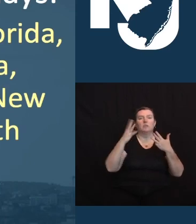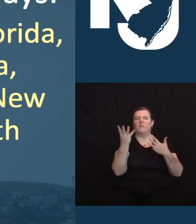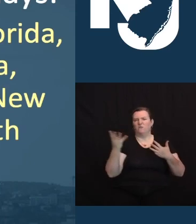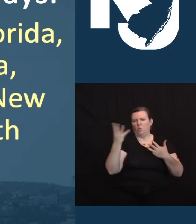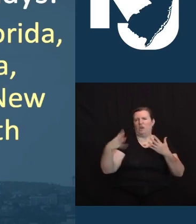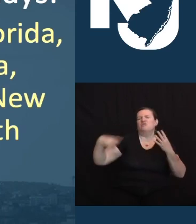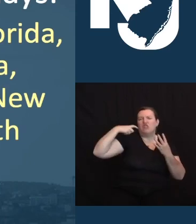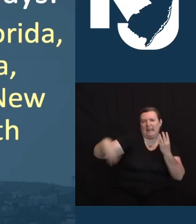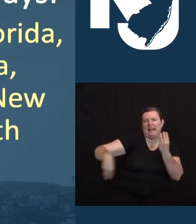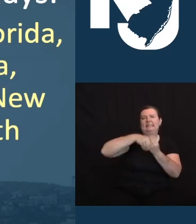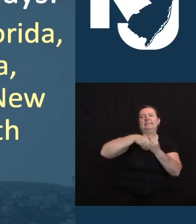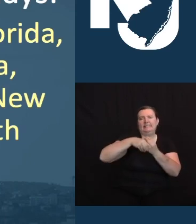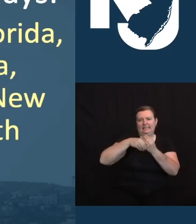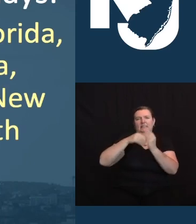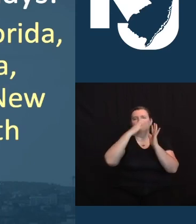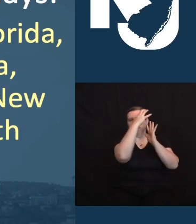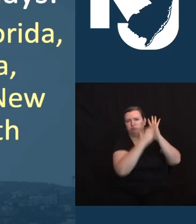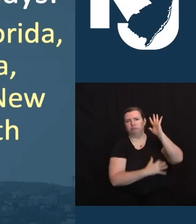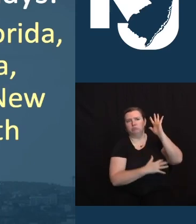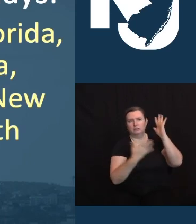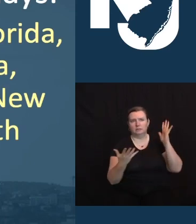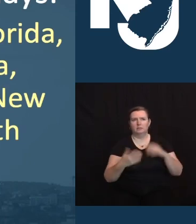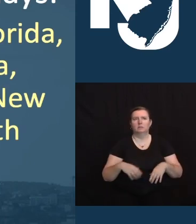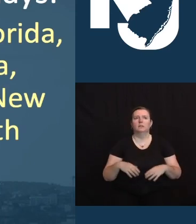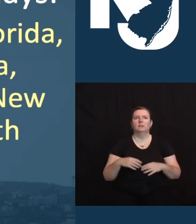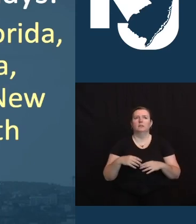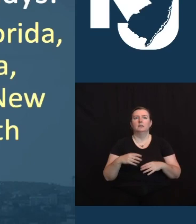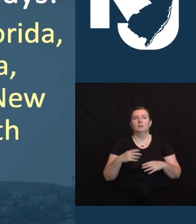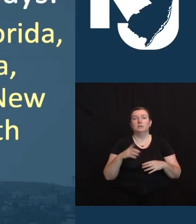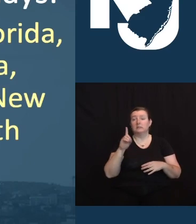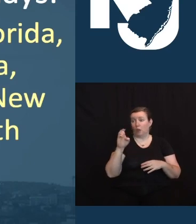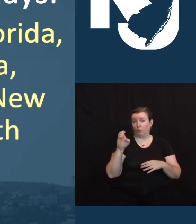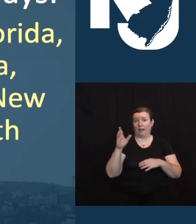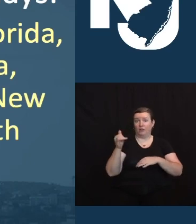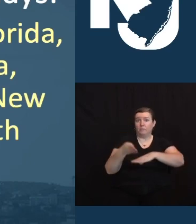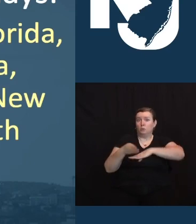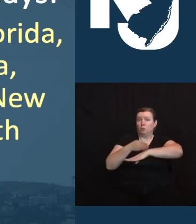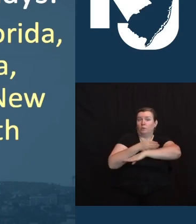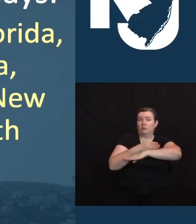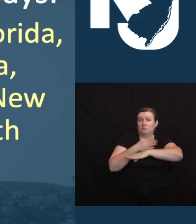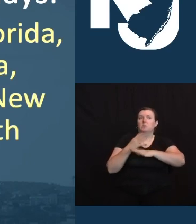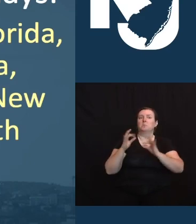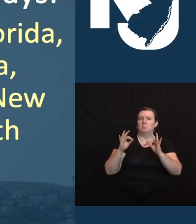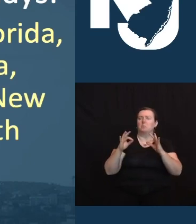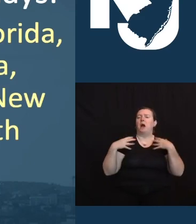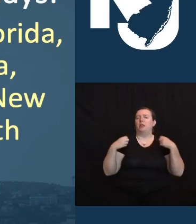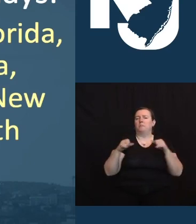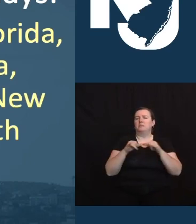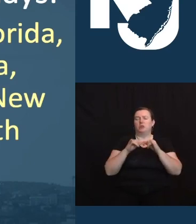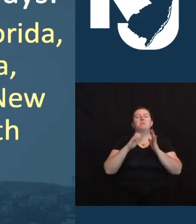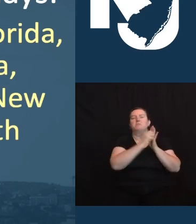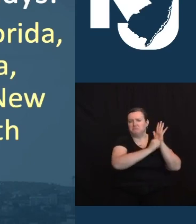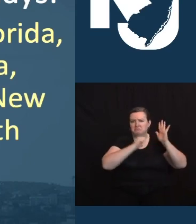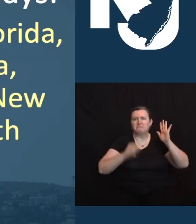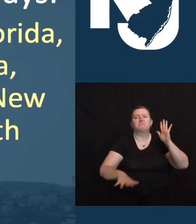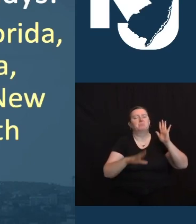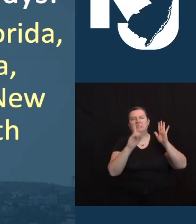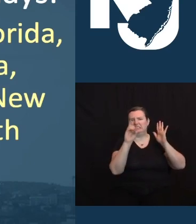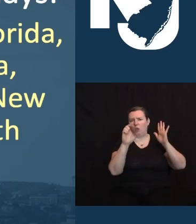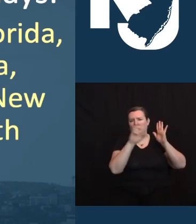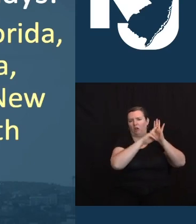as Delaware has seen a sustained improvement in its public health metrics, it has been removed from the list. We